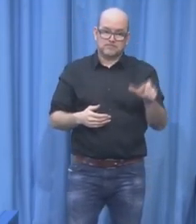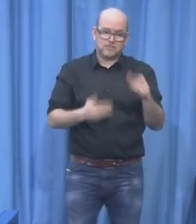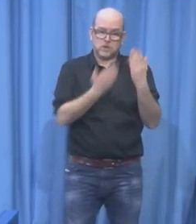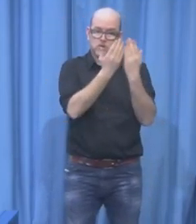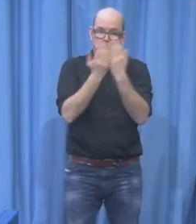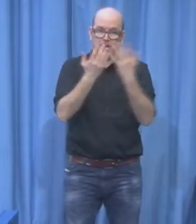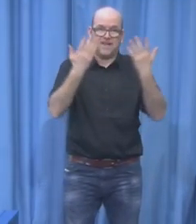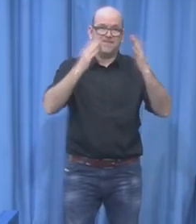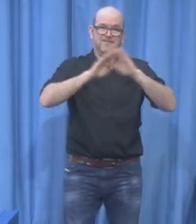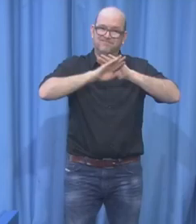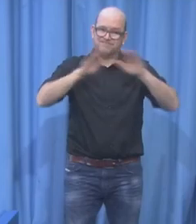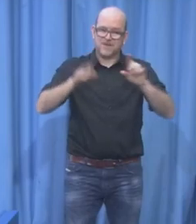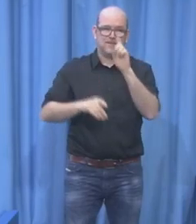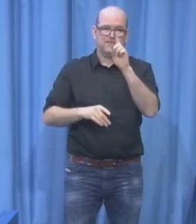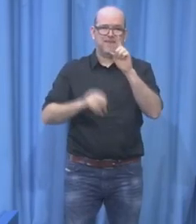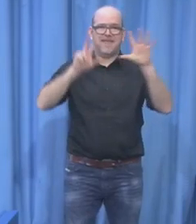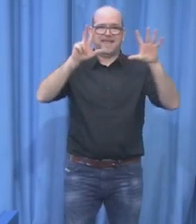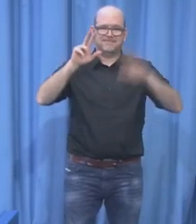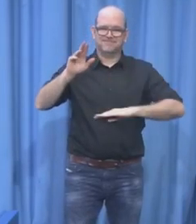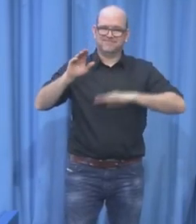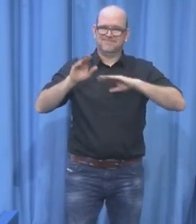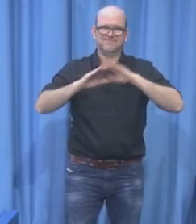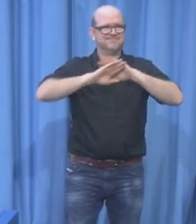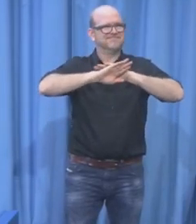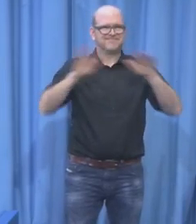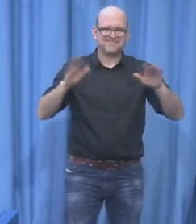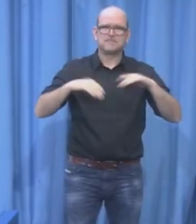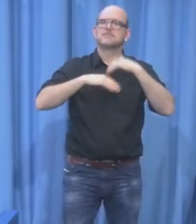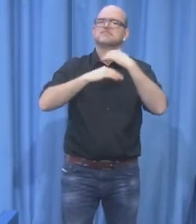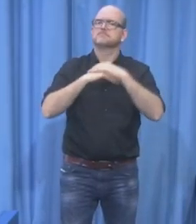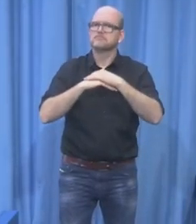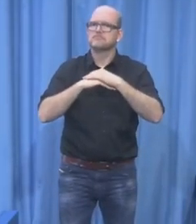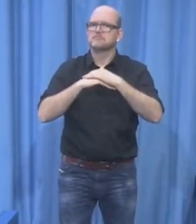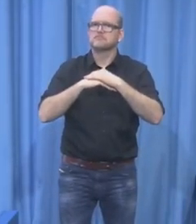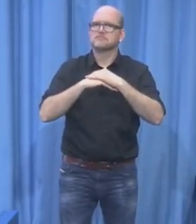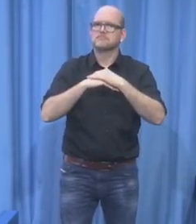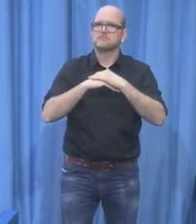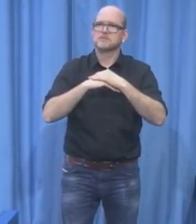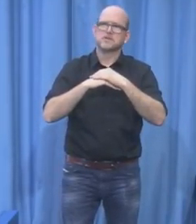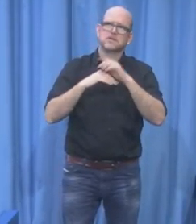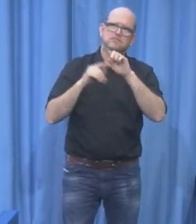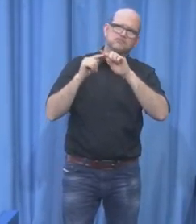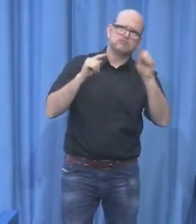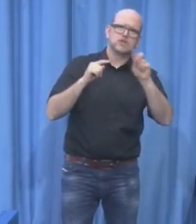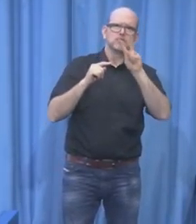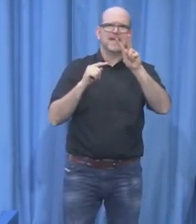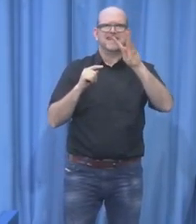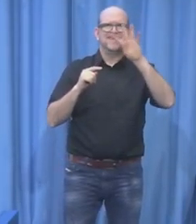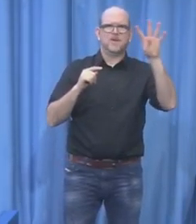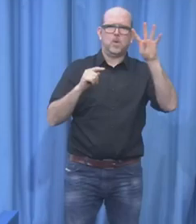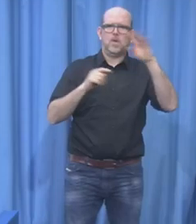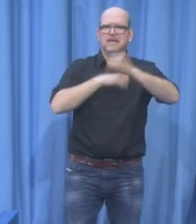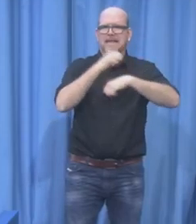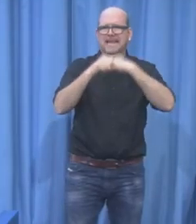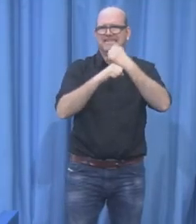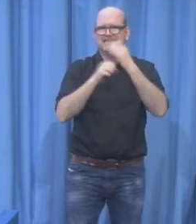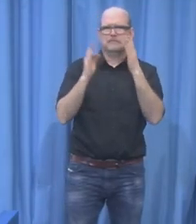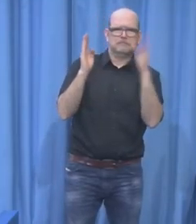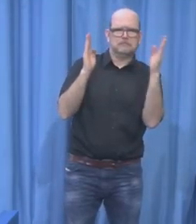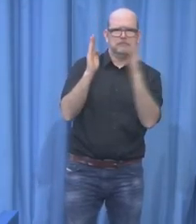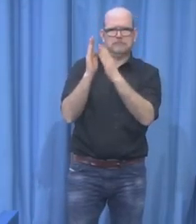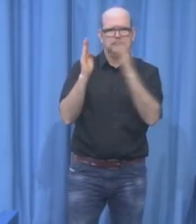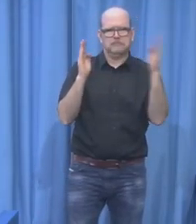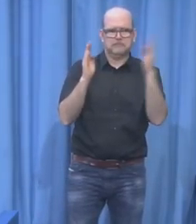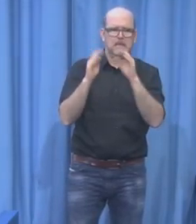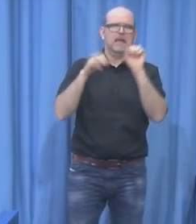they're 18, up until the age of about 24. But we have had one or two other older people who've got involved because it was the right